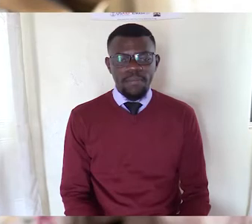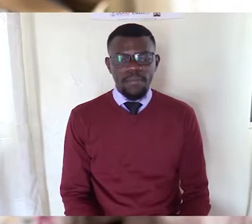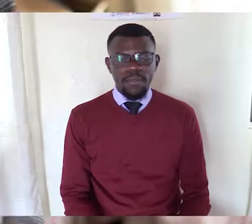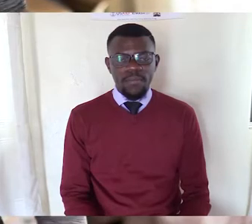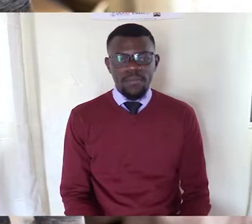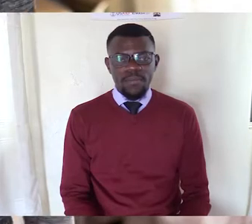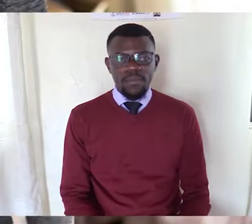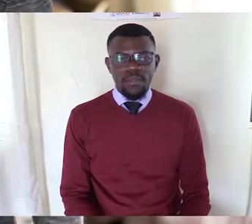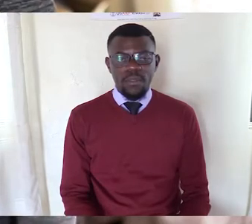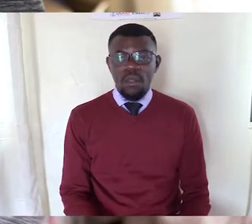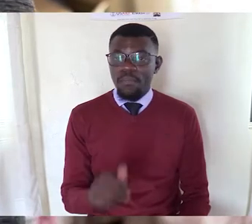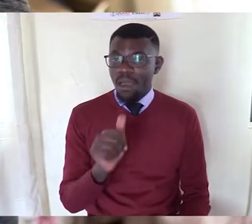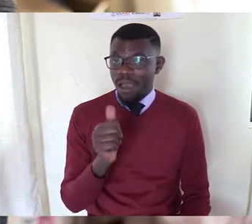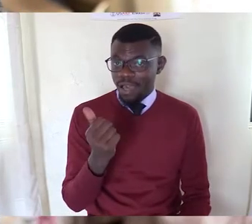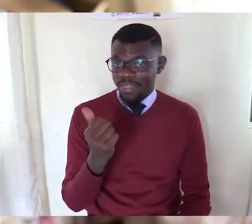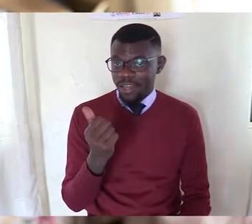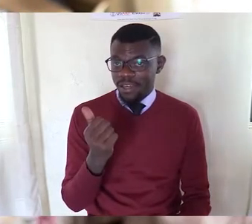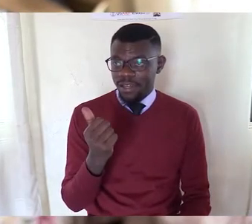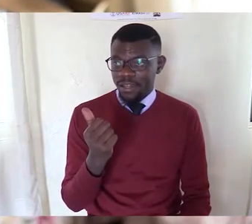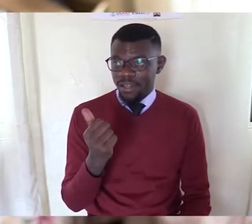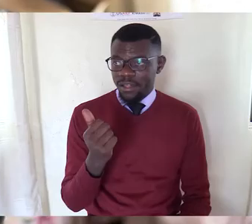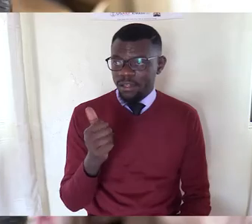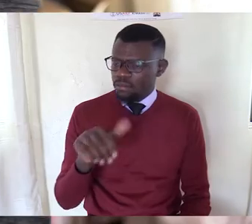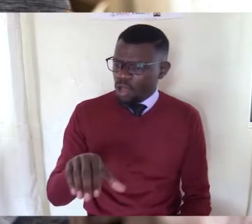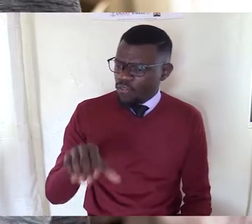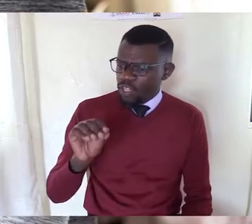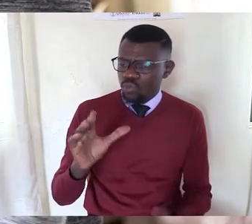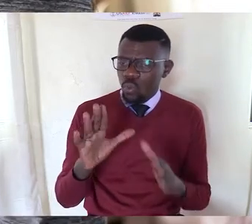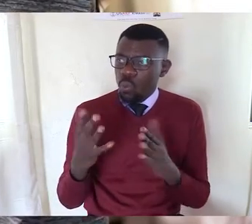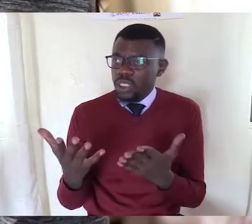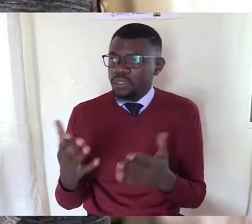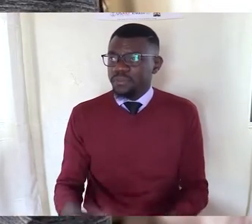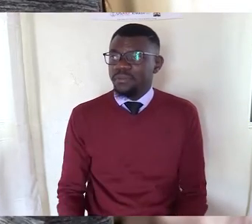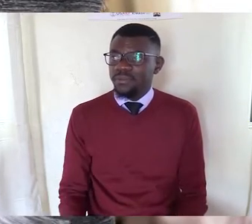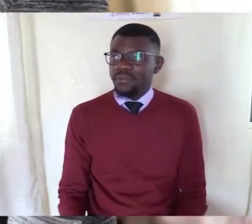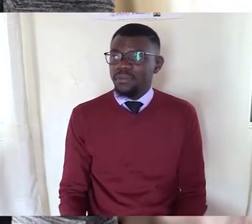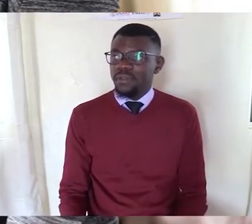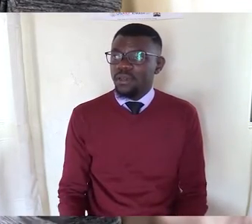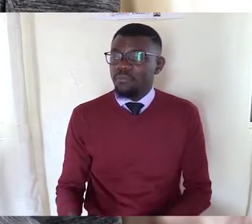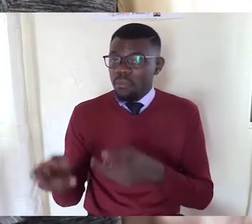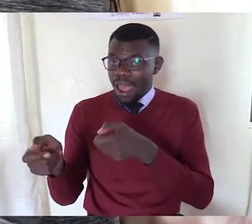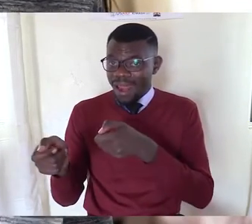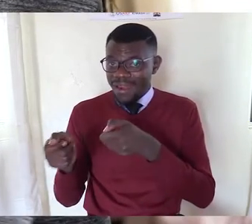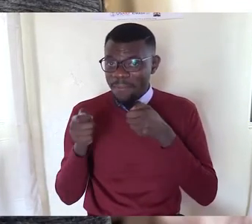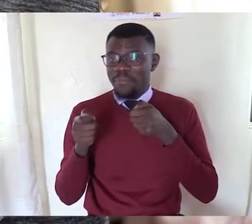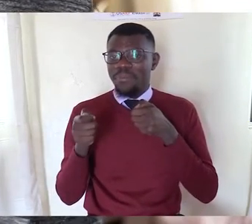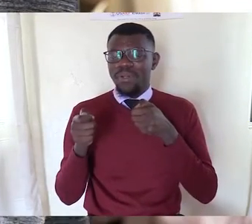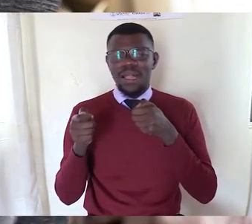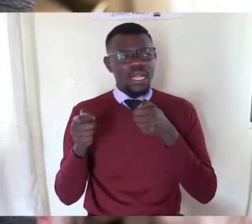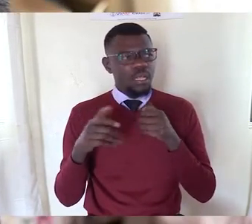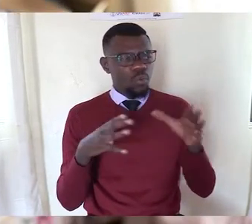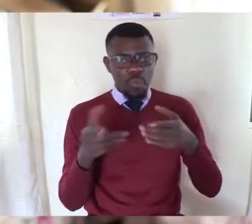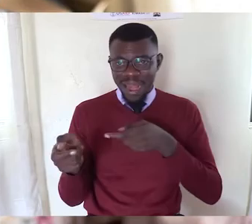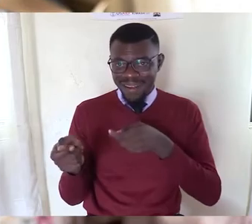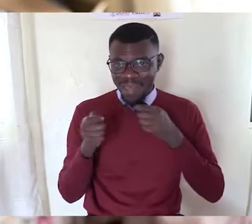So another finding in our report is that rape, in particular gang rape, was the most common form